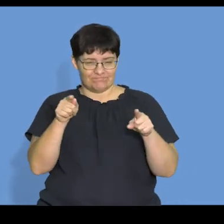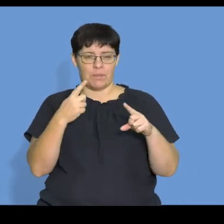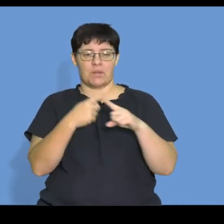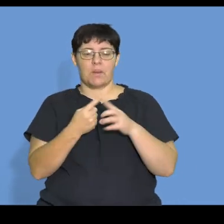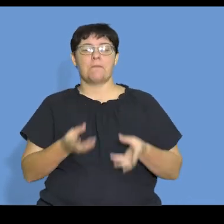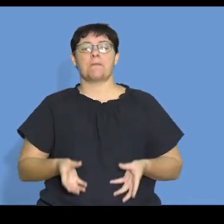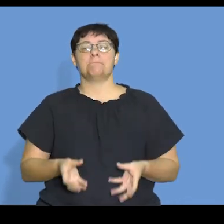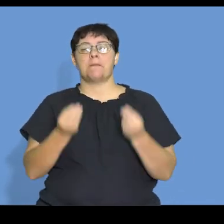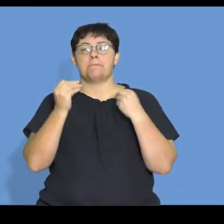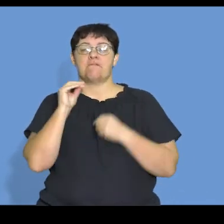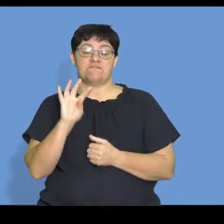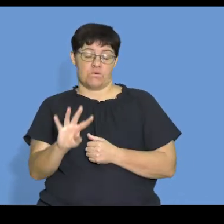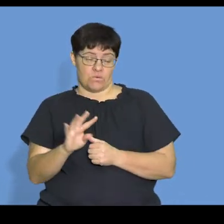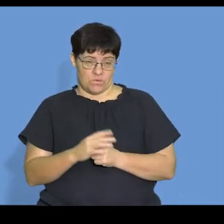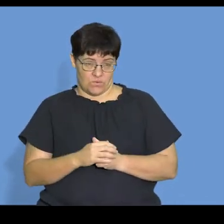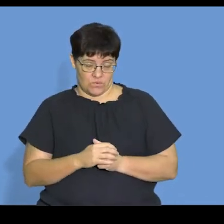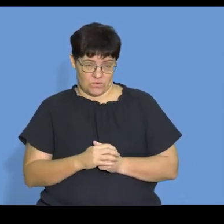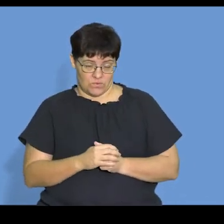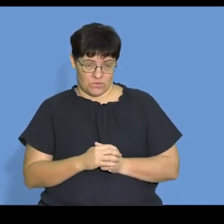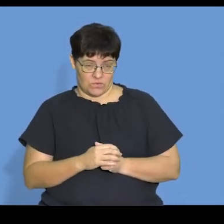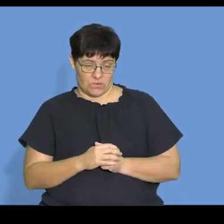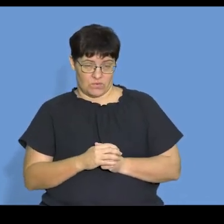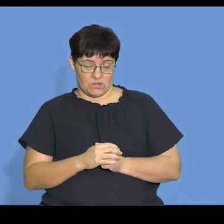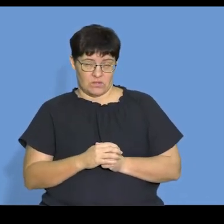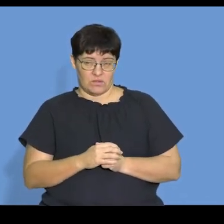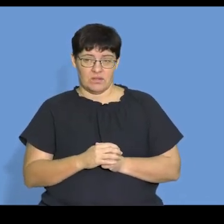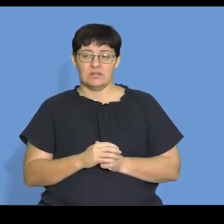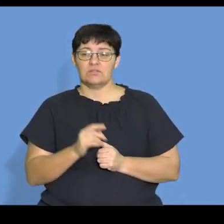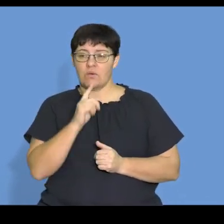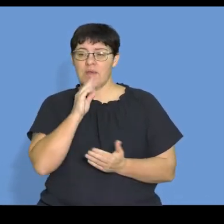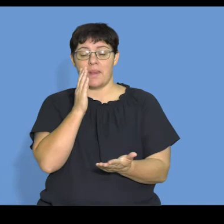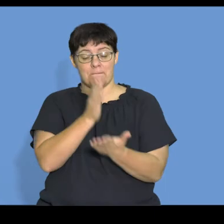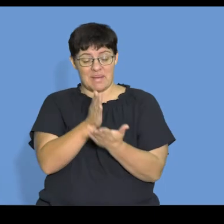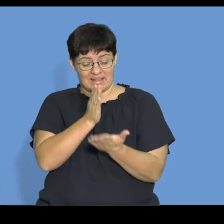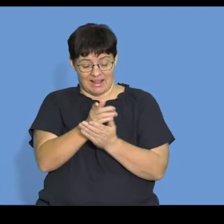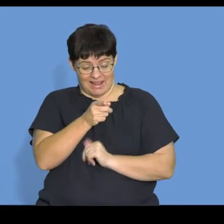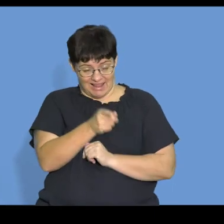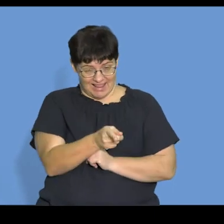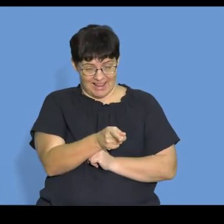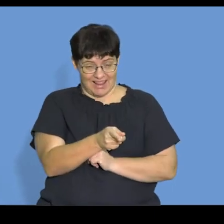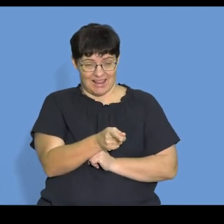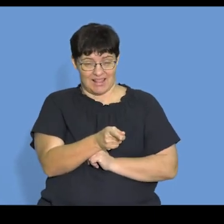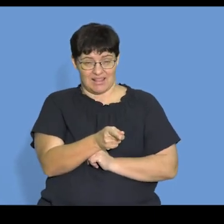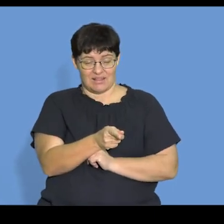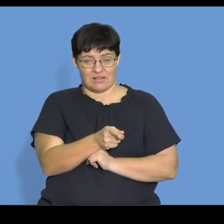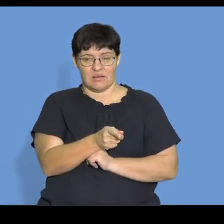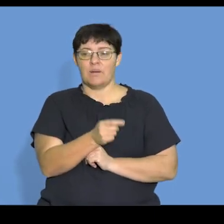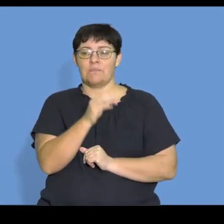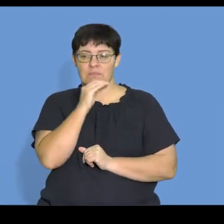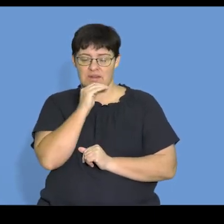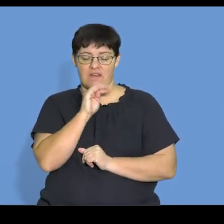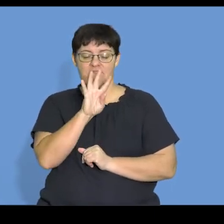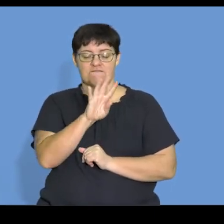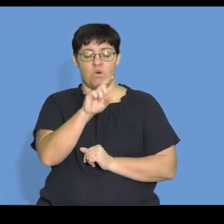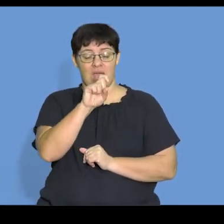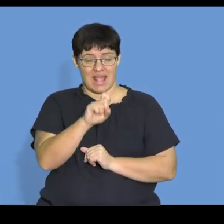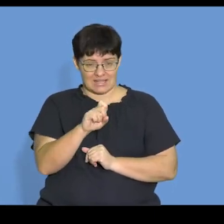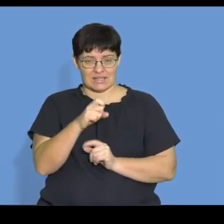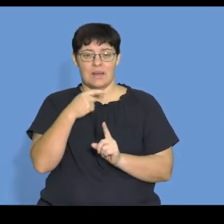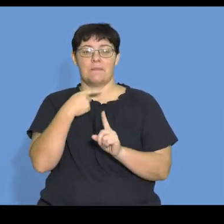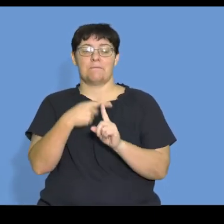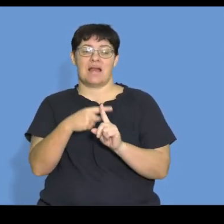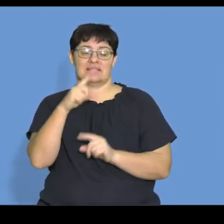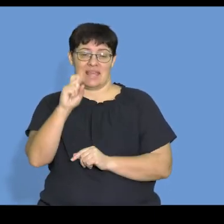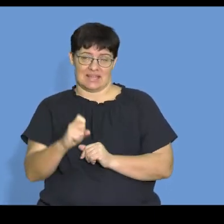4 there, right? So what does this mean? It means the middle term here is going to be 4x plus